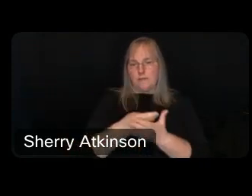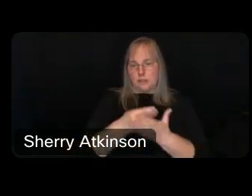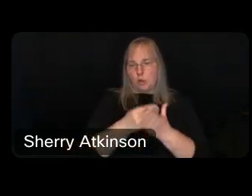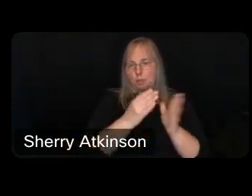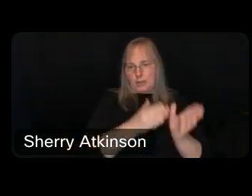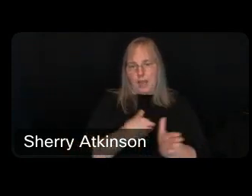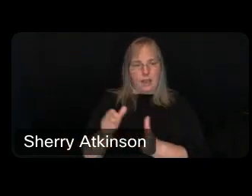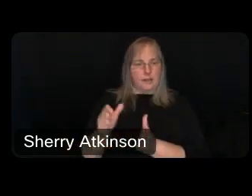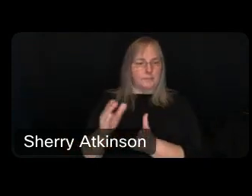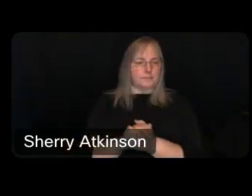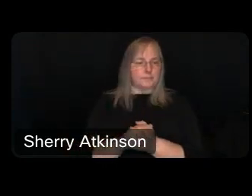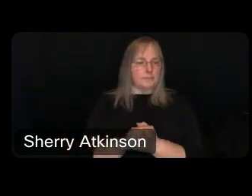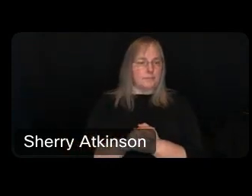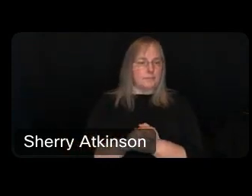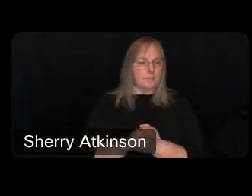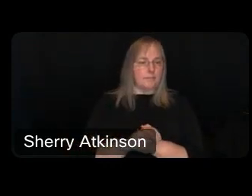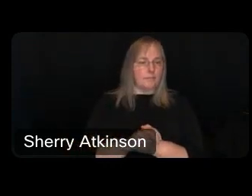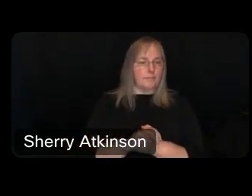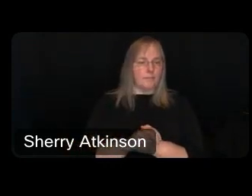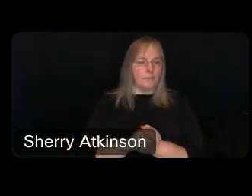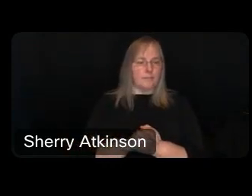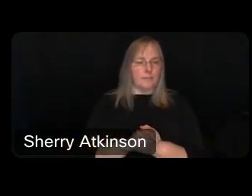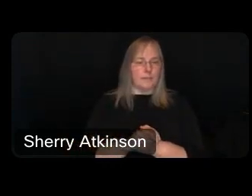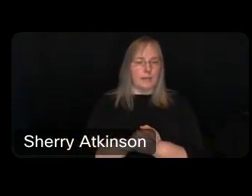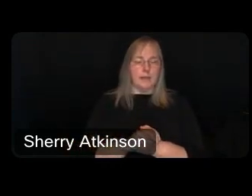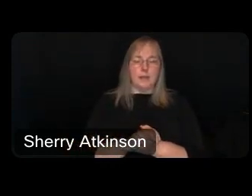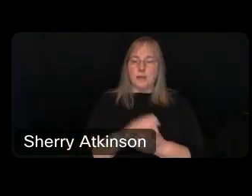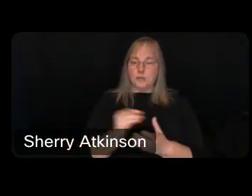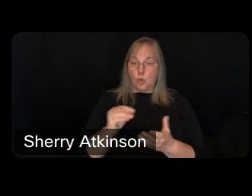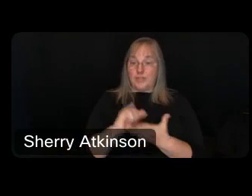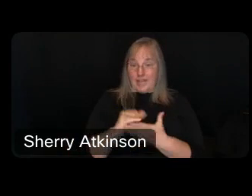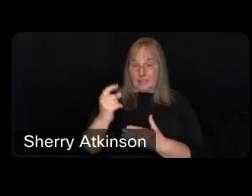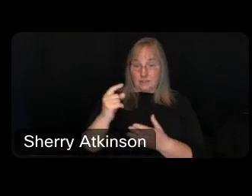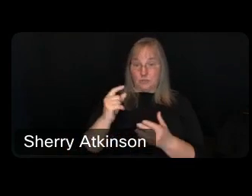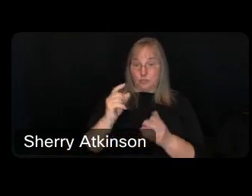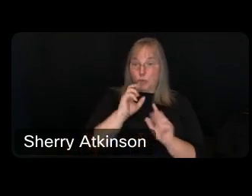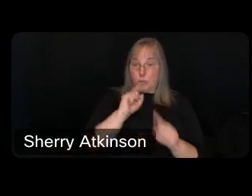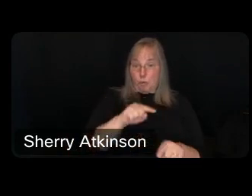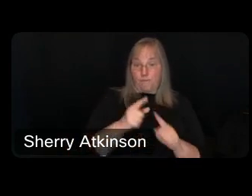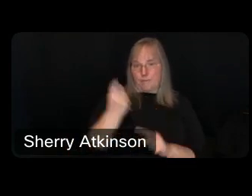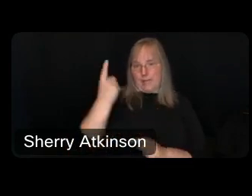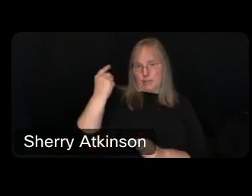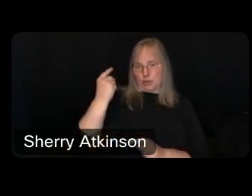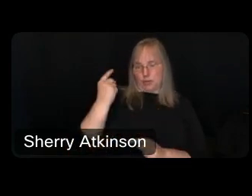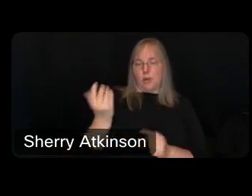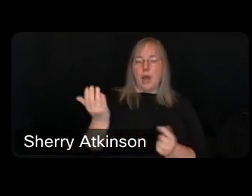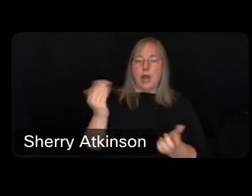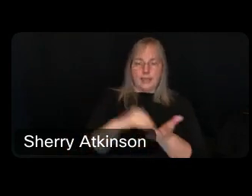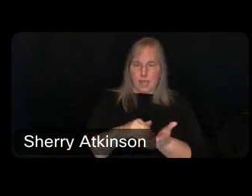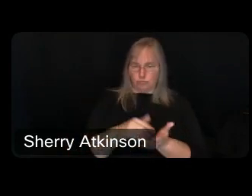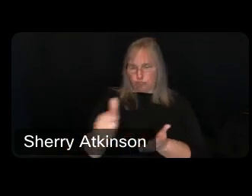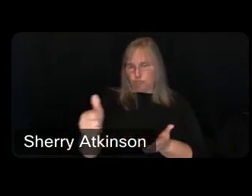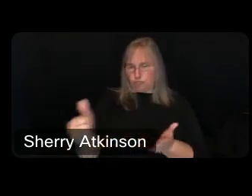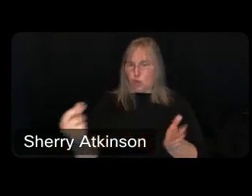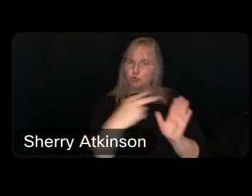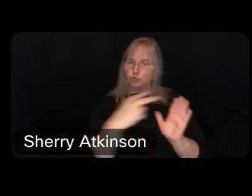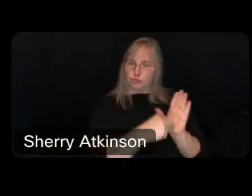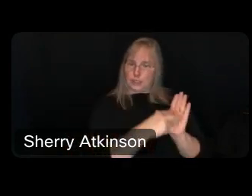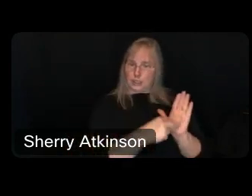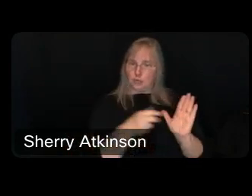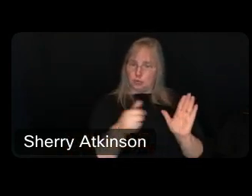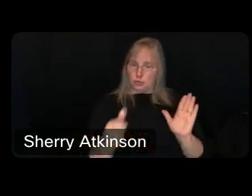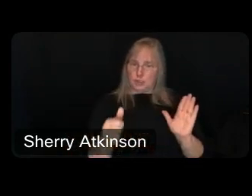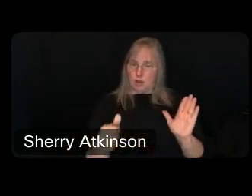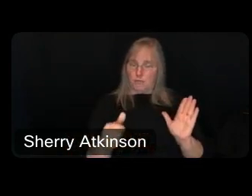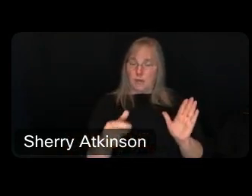the stakeholders there. So that's last year's report. And again, you can take a closer look, especially for new members, if you